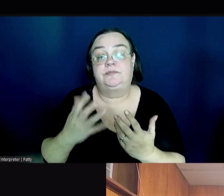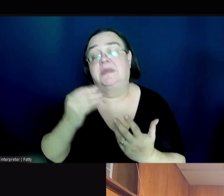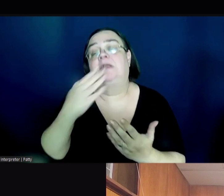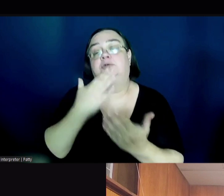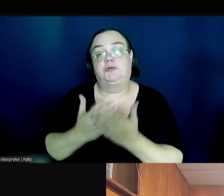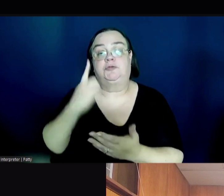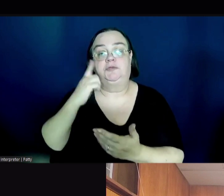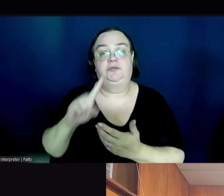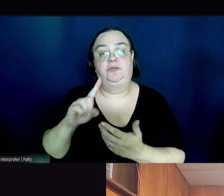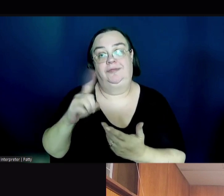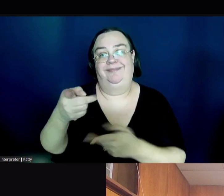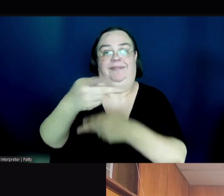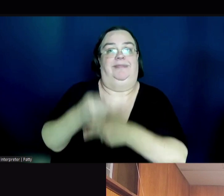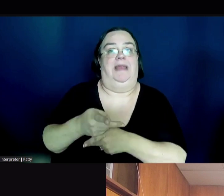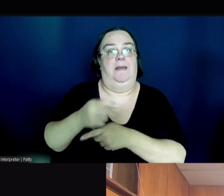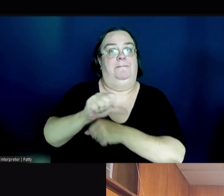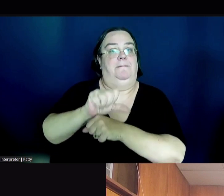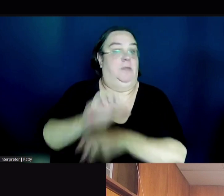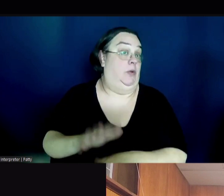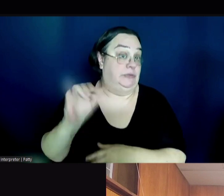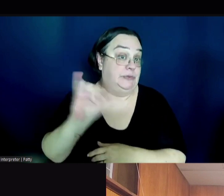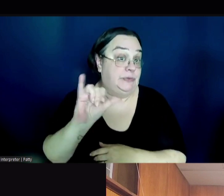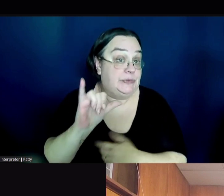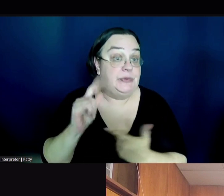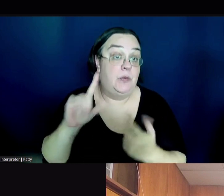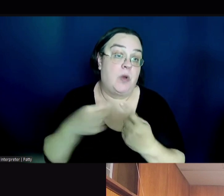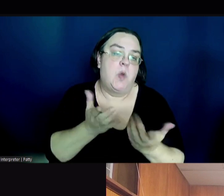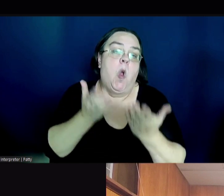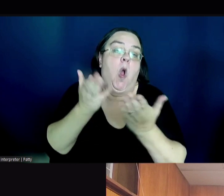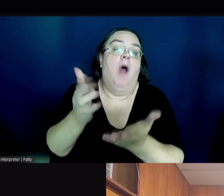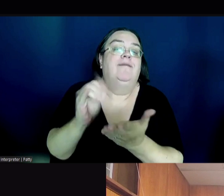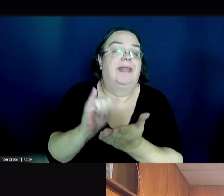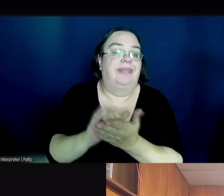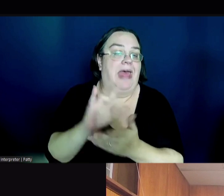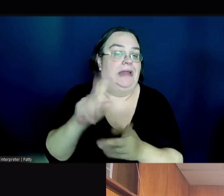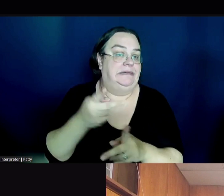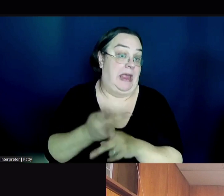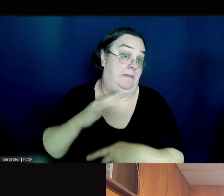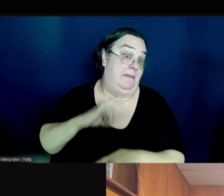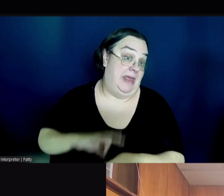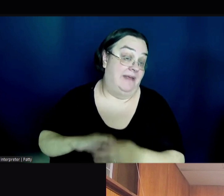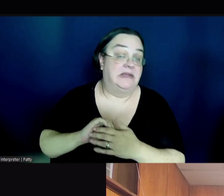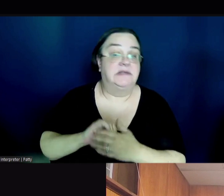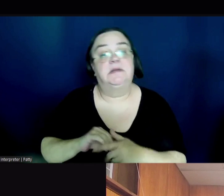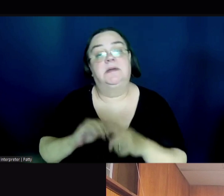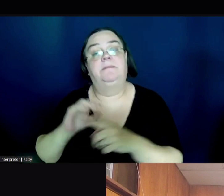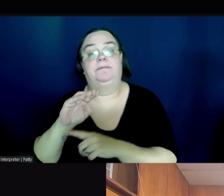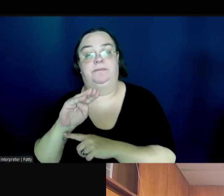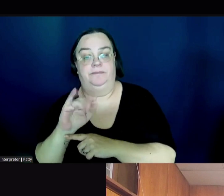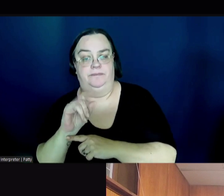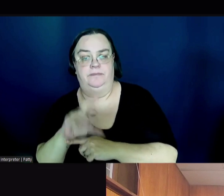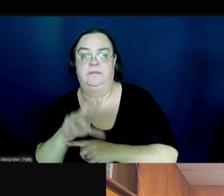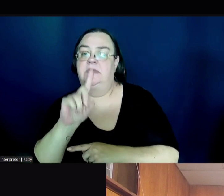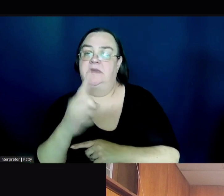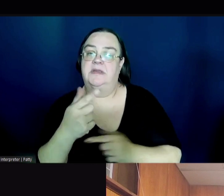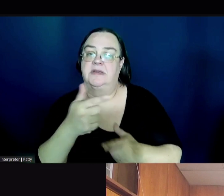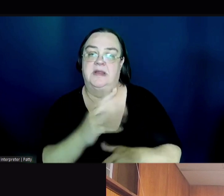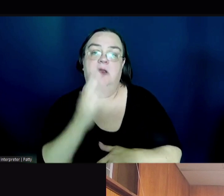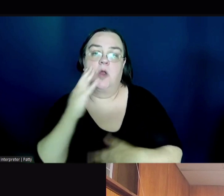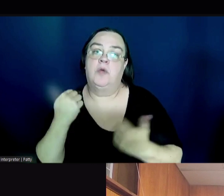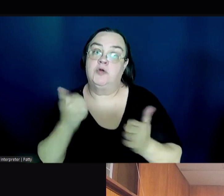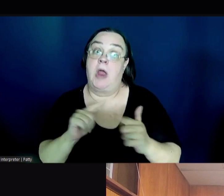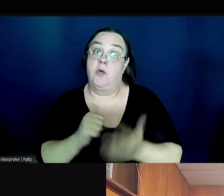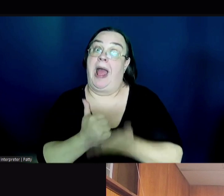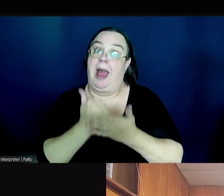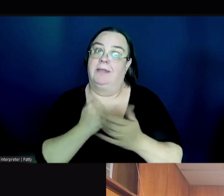retention as well, we think, when you can offer those types of benefits. Mm-hmm. Just so you know, we're trying to help champion that. Thank